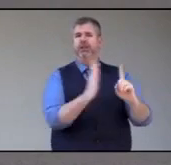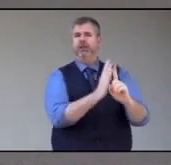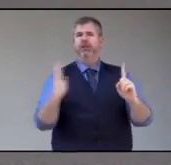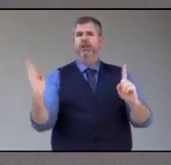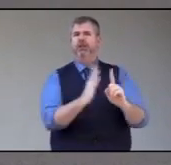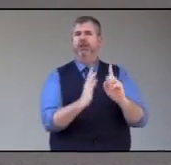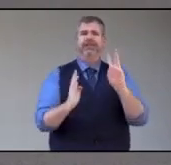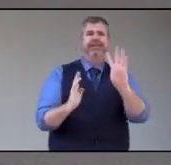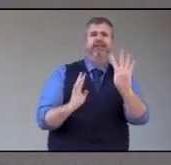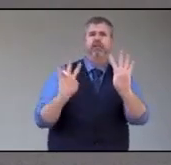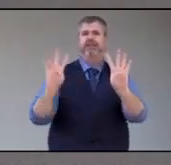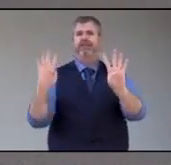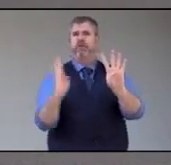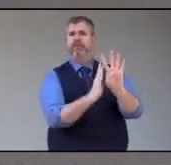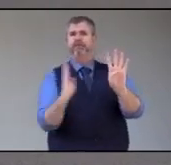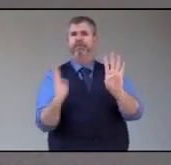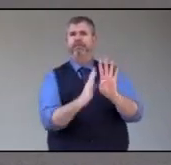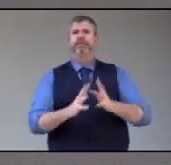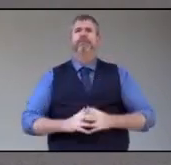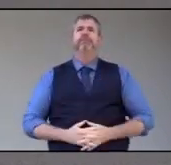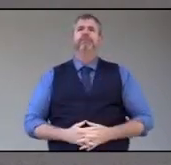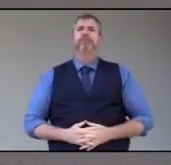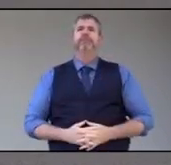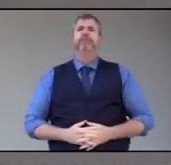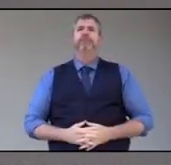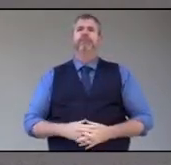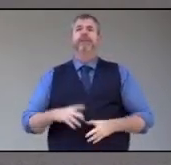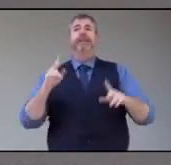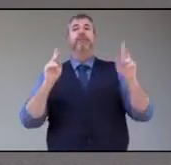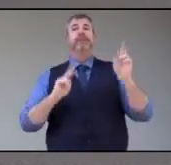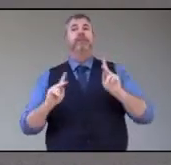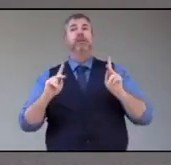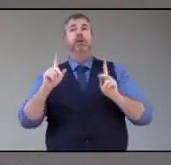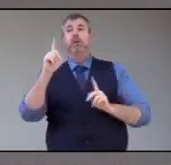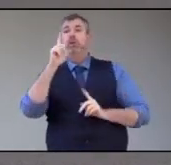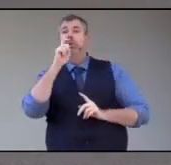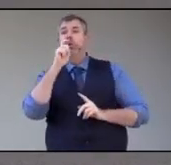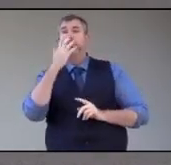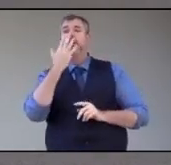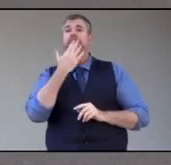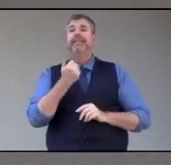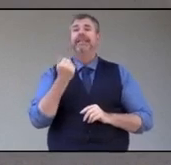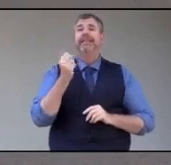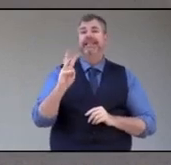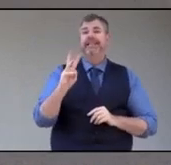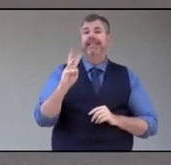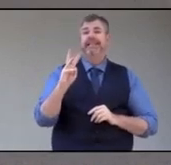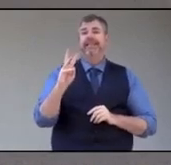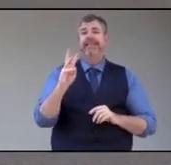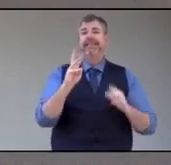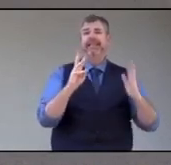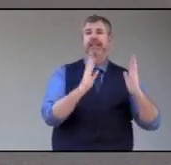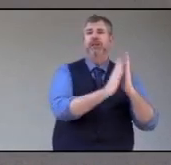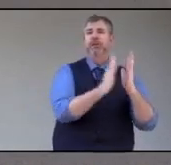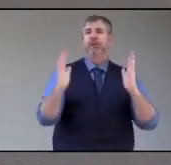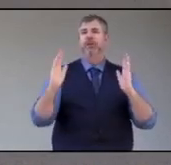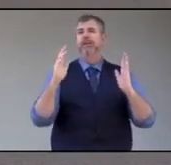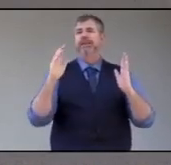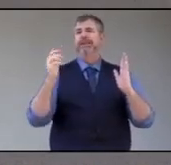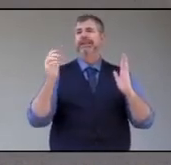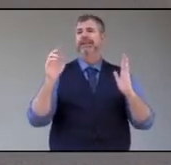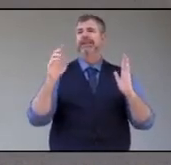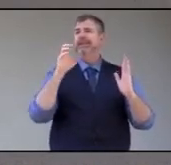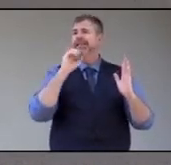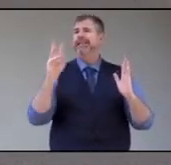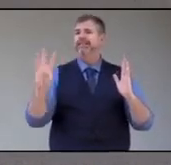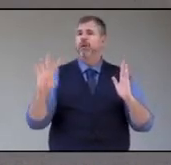between 16 and 64 that have any chronic conditions, and again, the rest of the essential workers. So